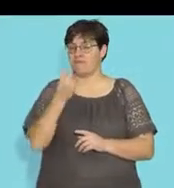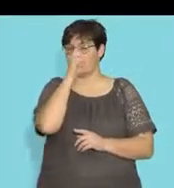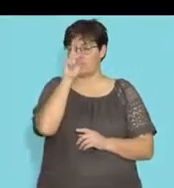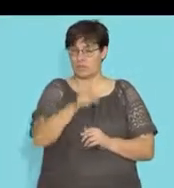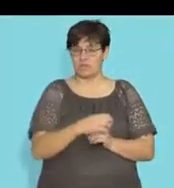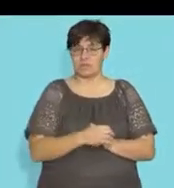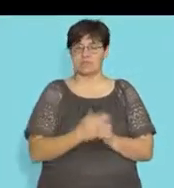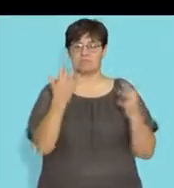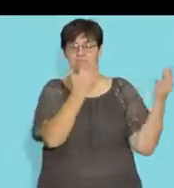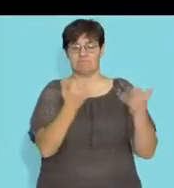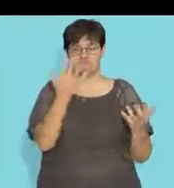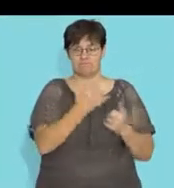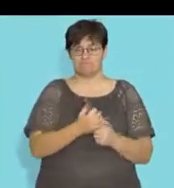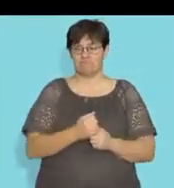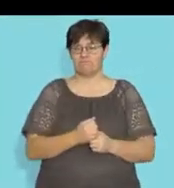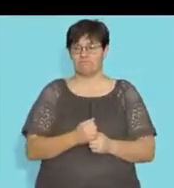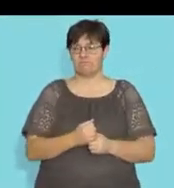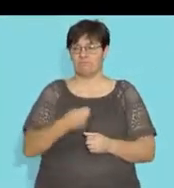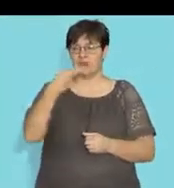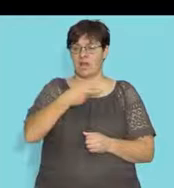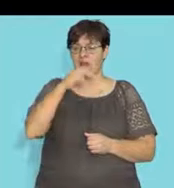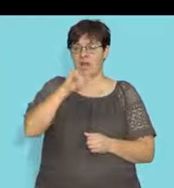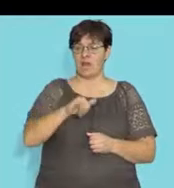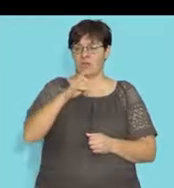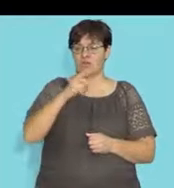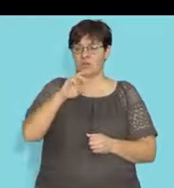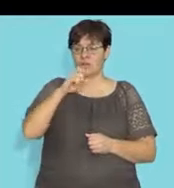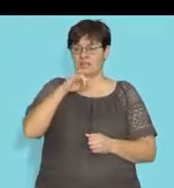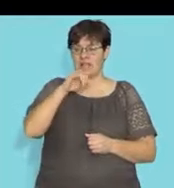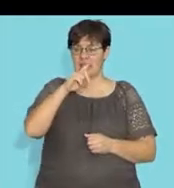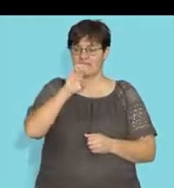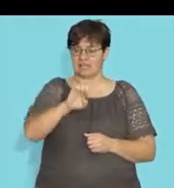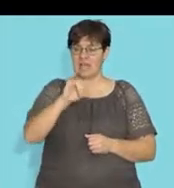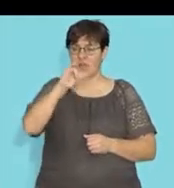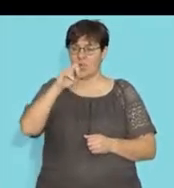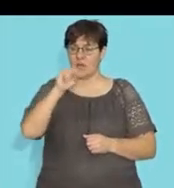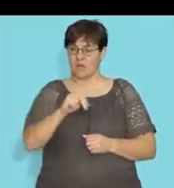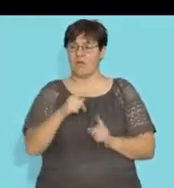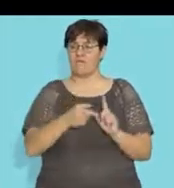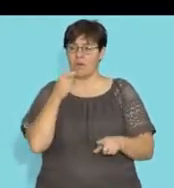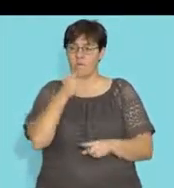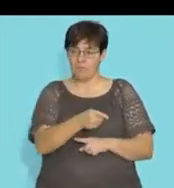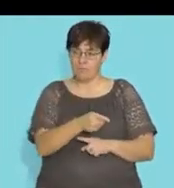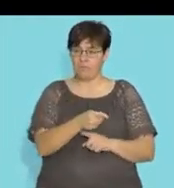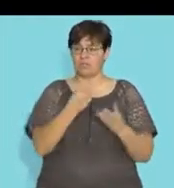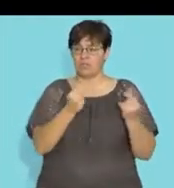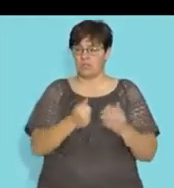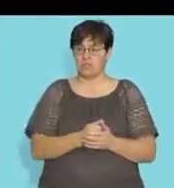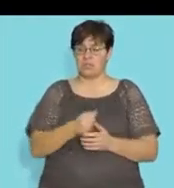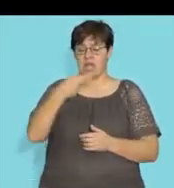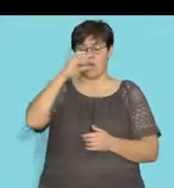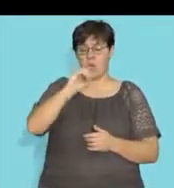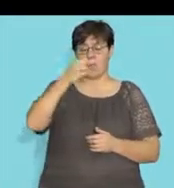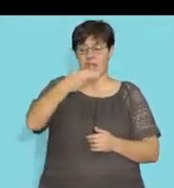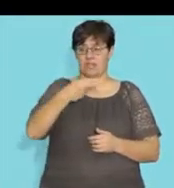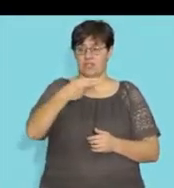First question there, calculate the hydroxide ion concentration of a hydrochloric acid solution. That is